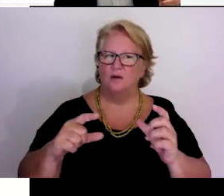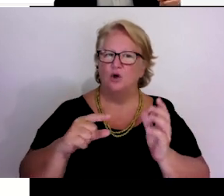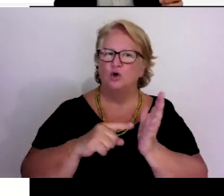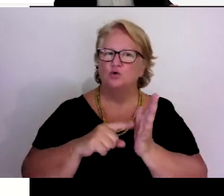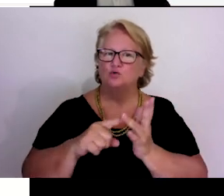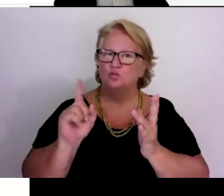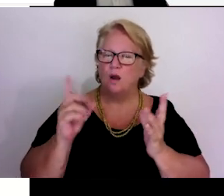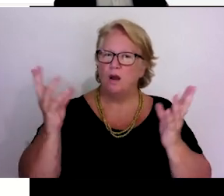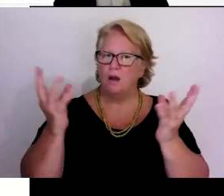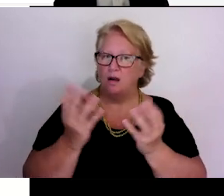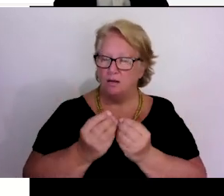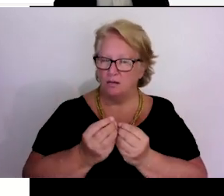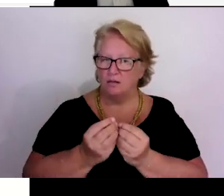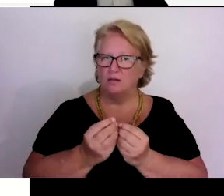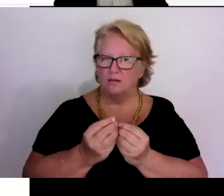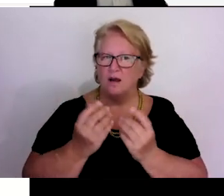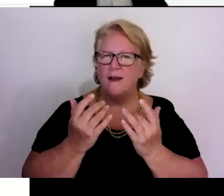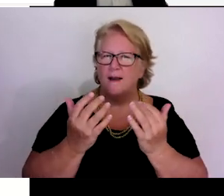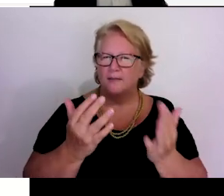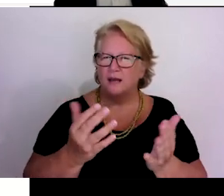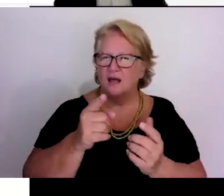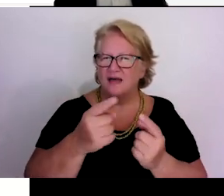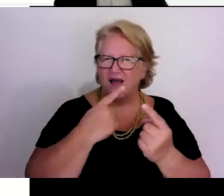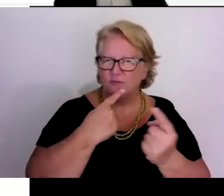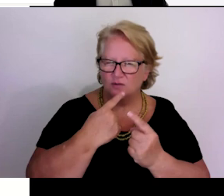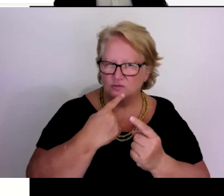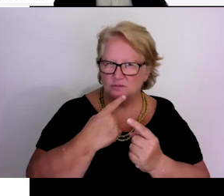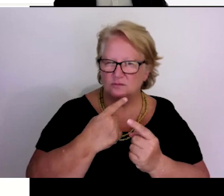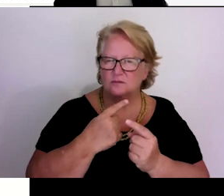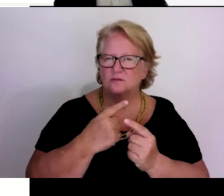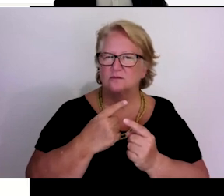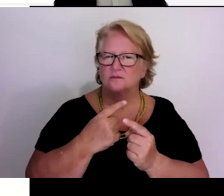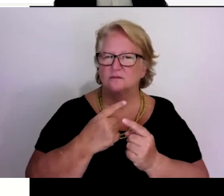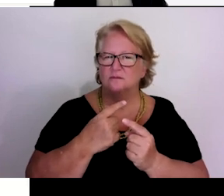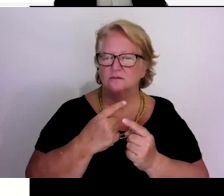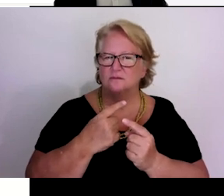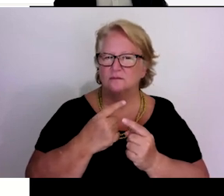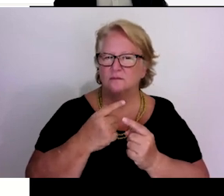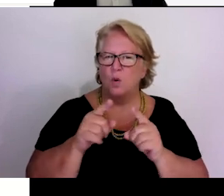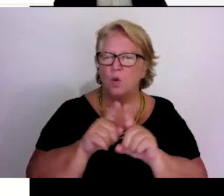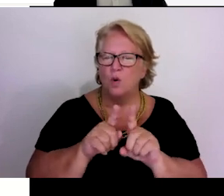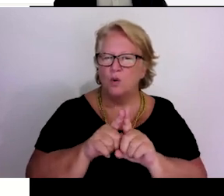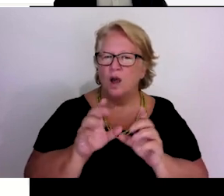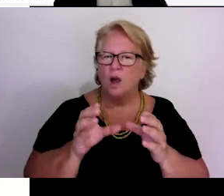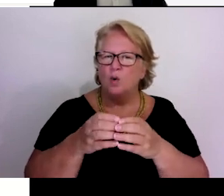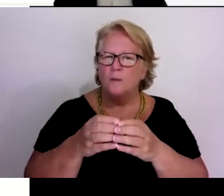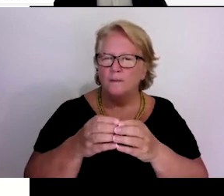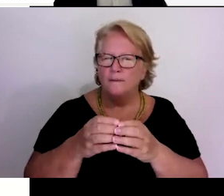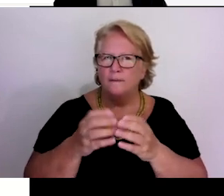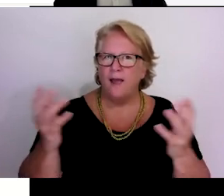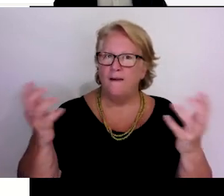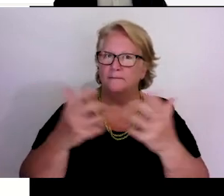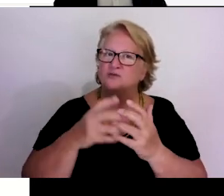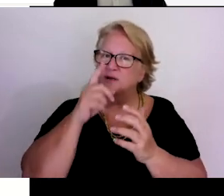bring together many of those data sets, but also a group of matched